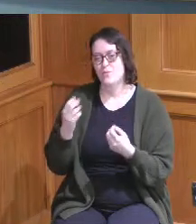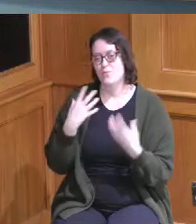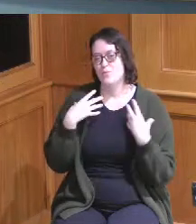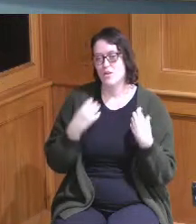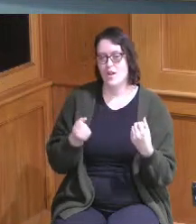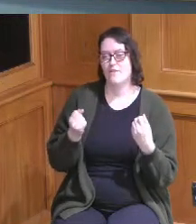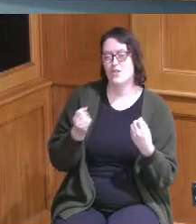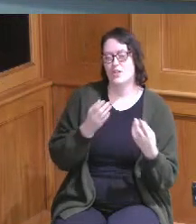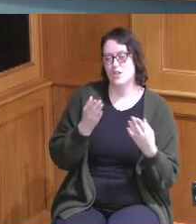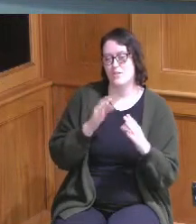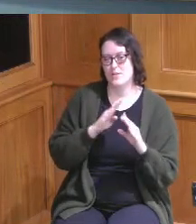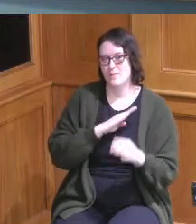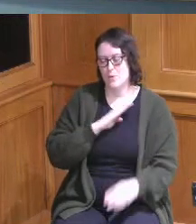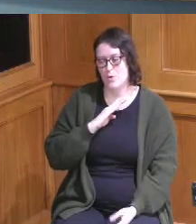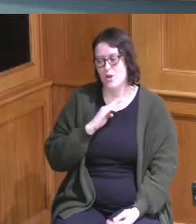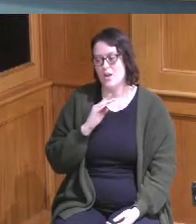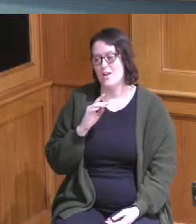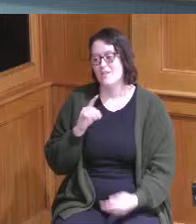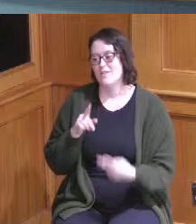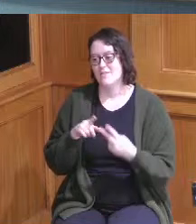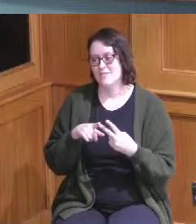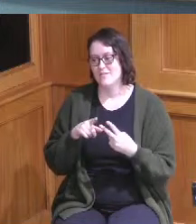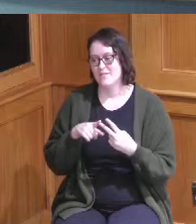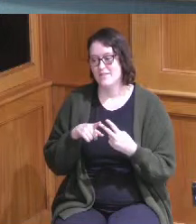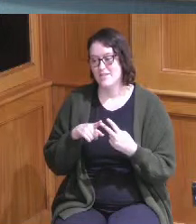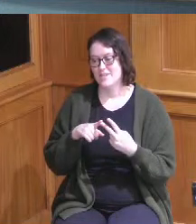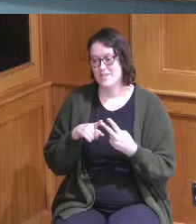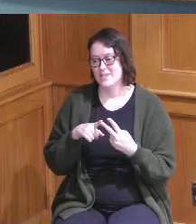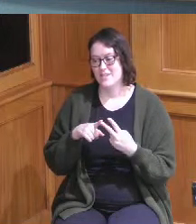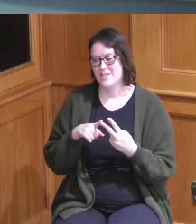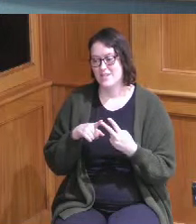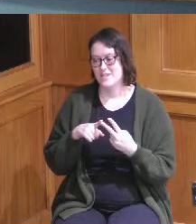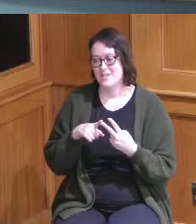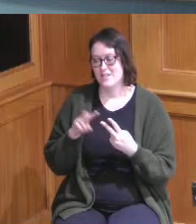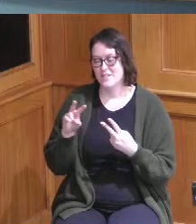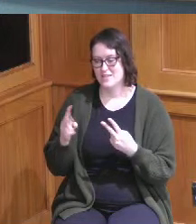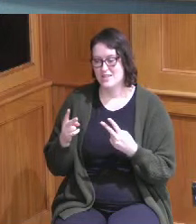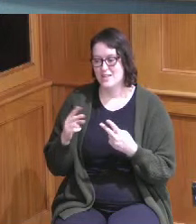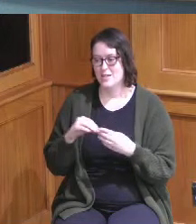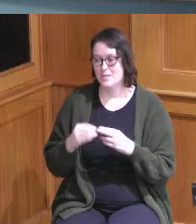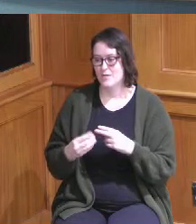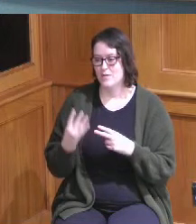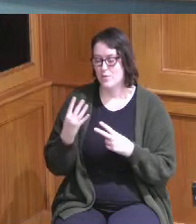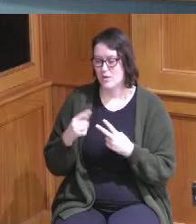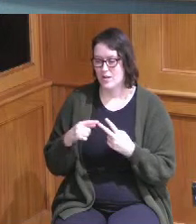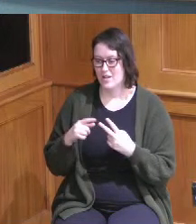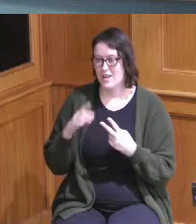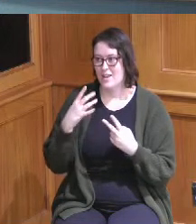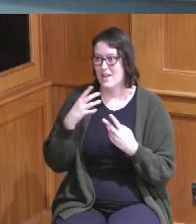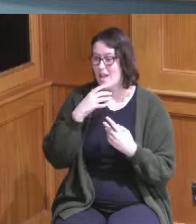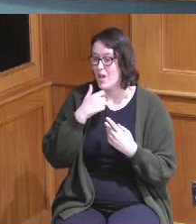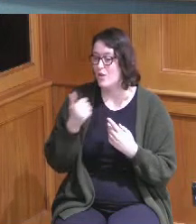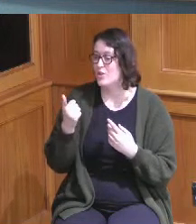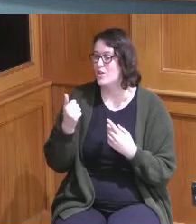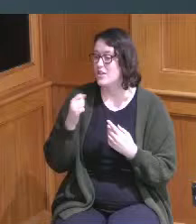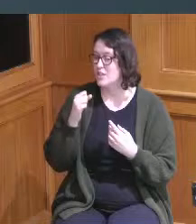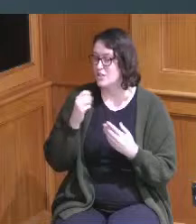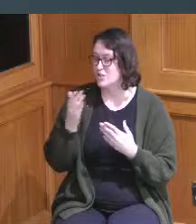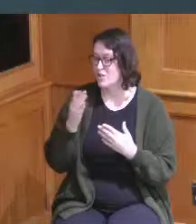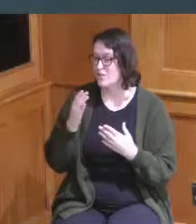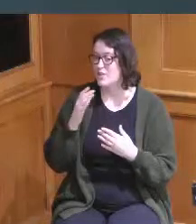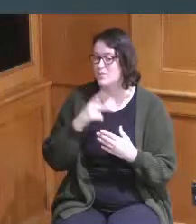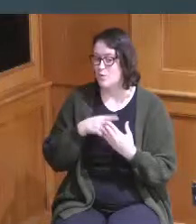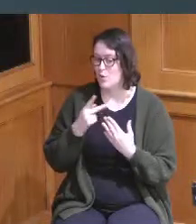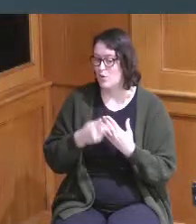Board. And the second one, number 4, is the Elderly Service Program. I want to